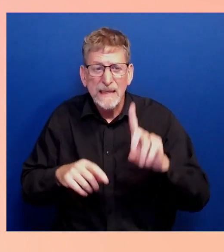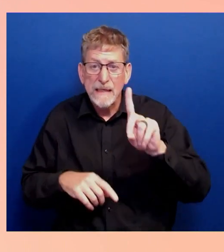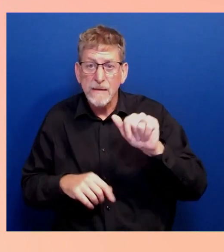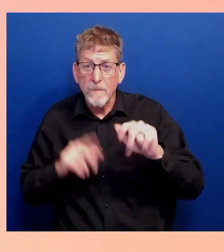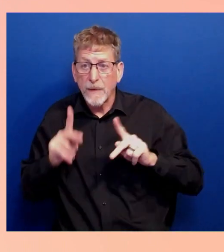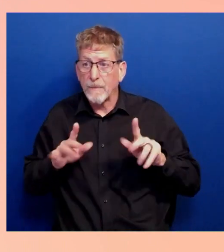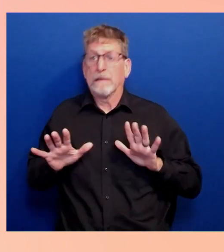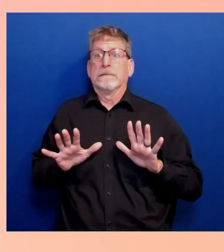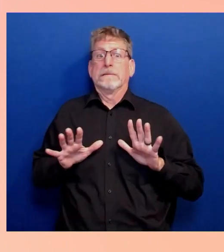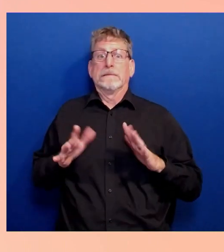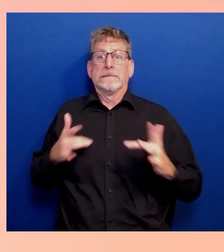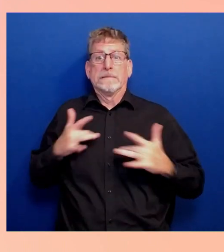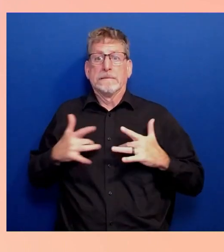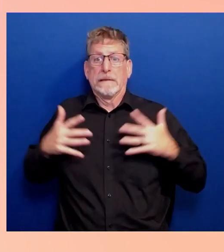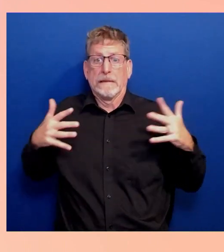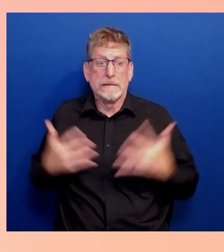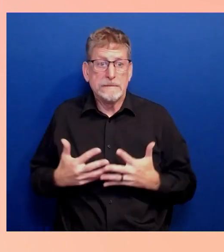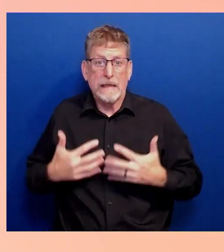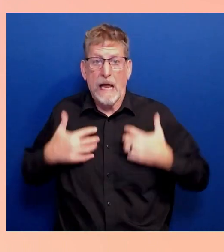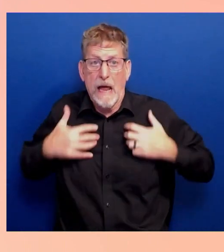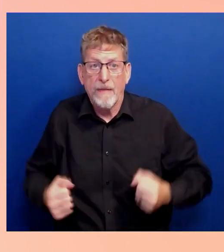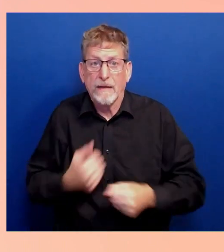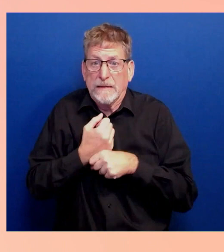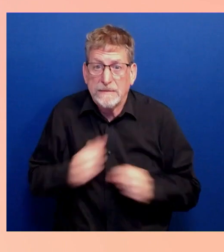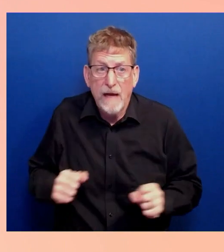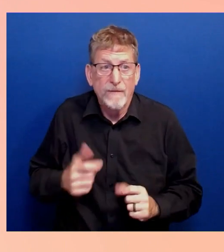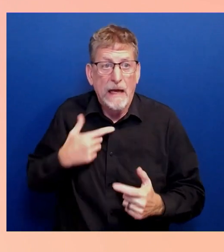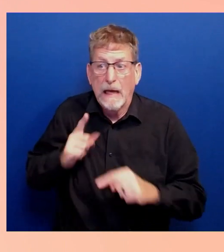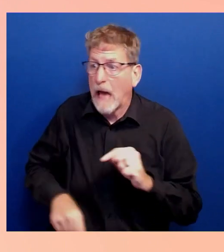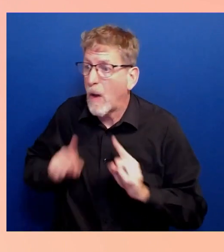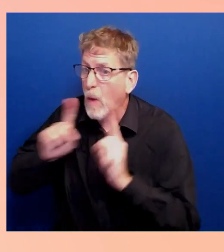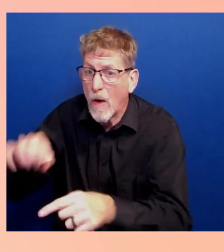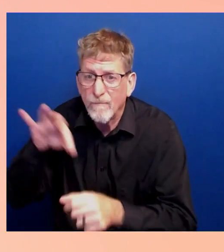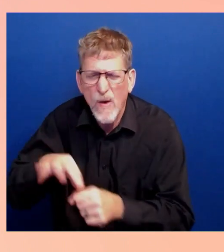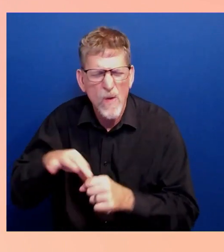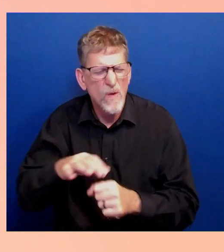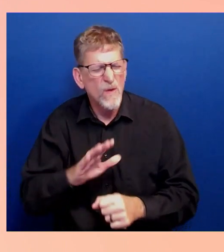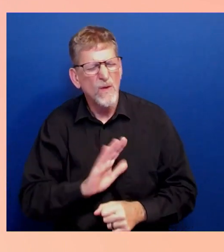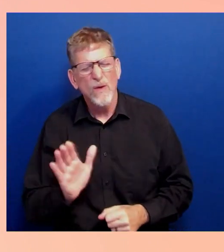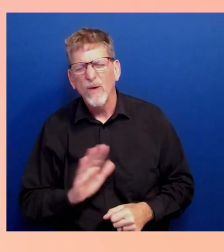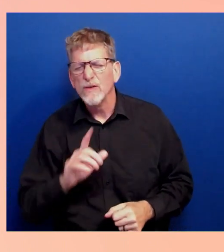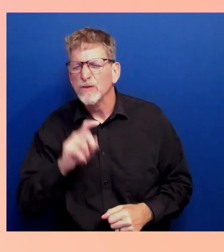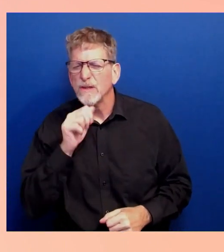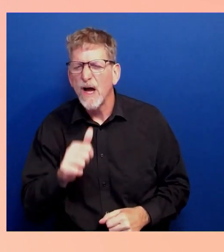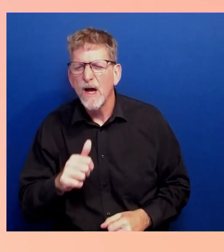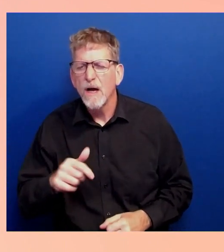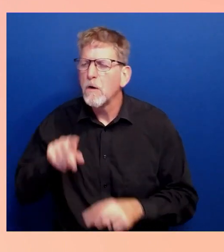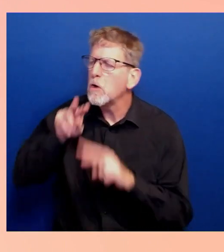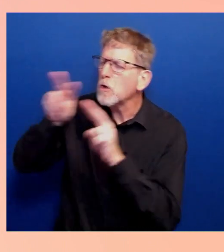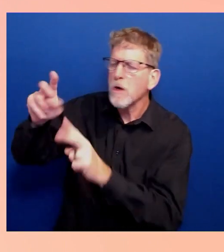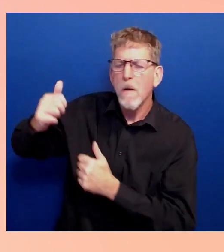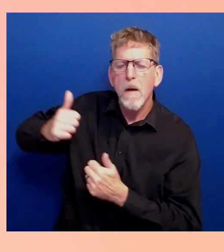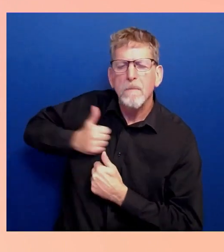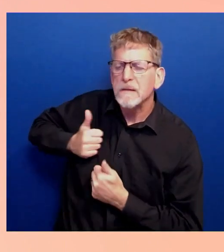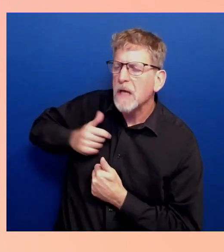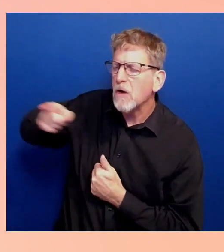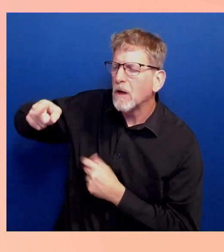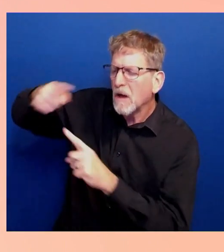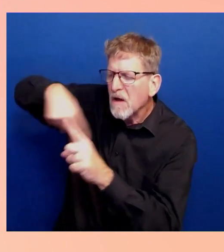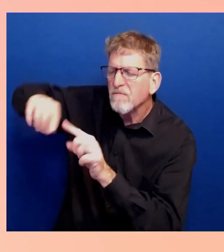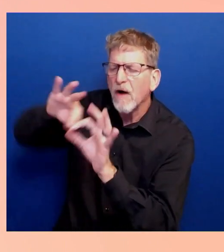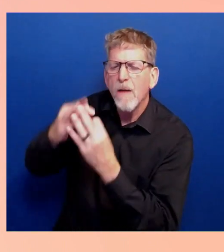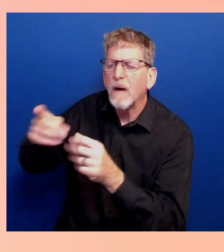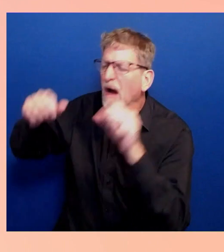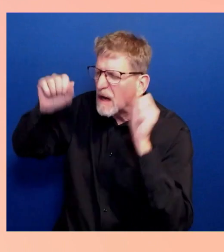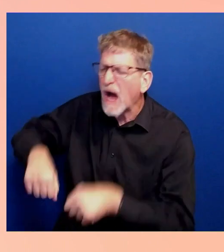democracy. Right now, the United States allows members of our military and their families to vote remotely. And if these systems are